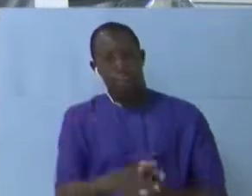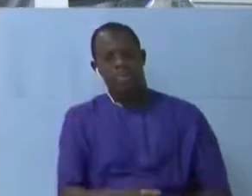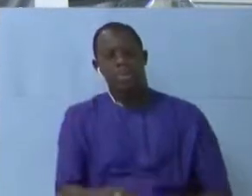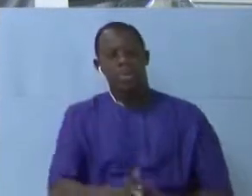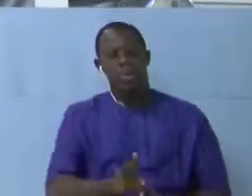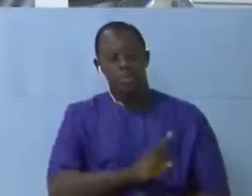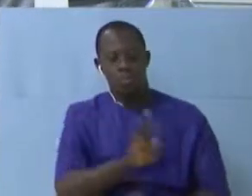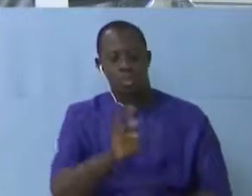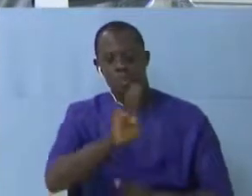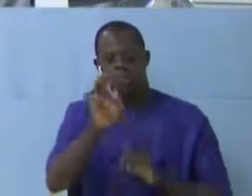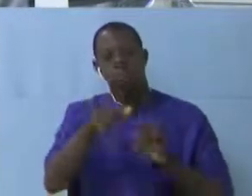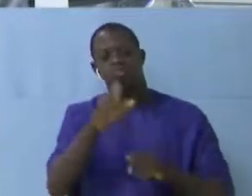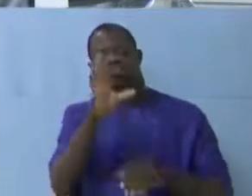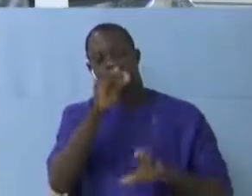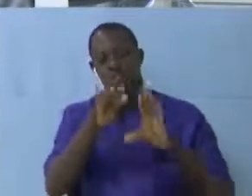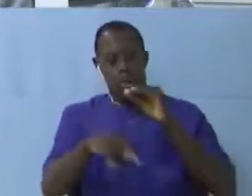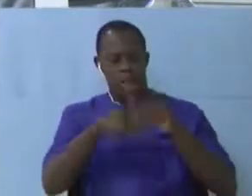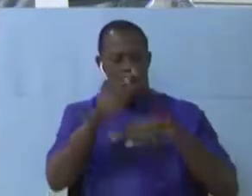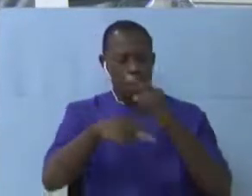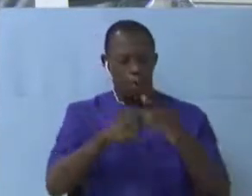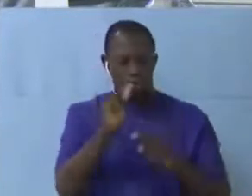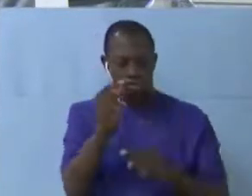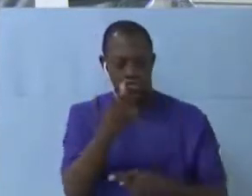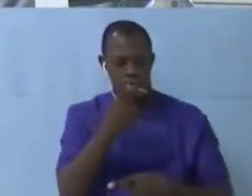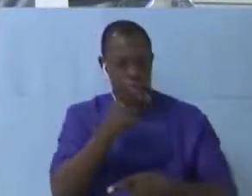We can talk about a new Gambia,